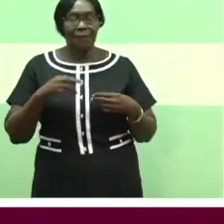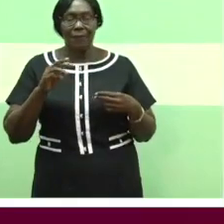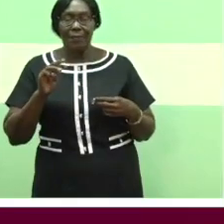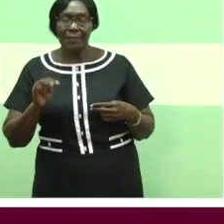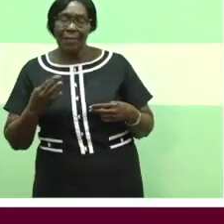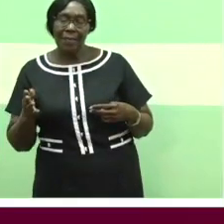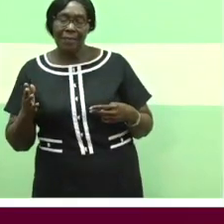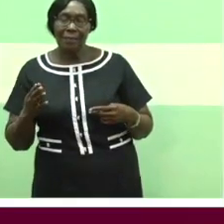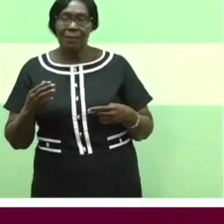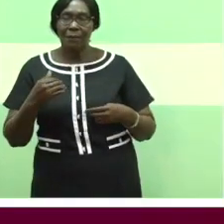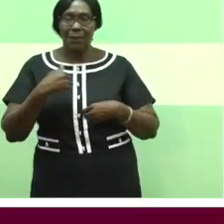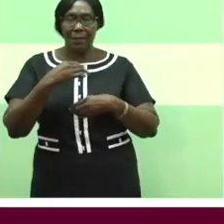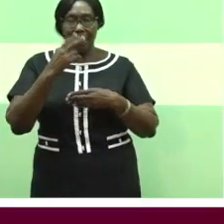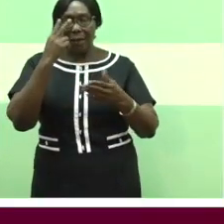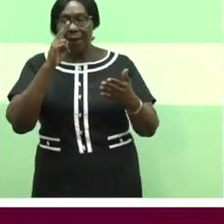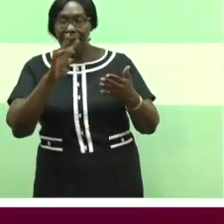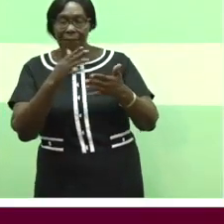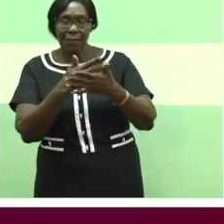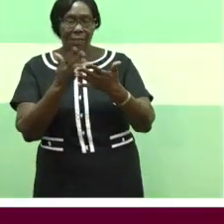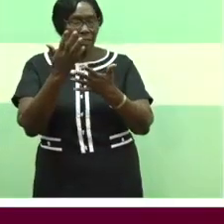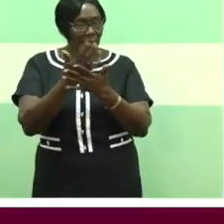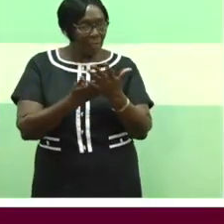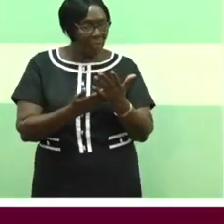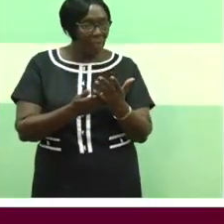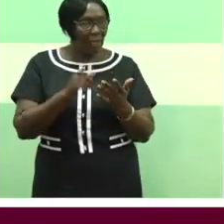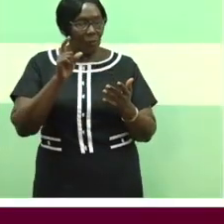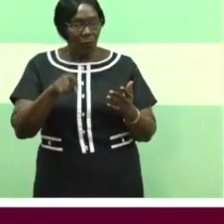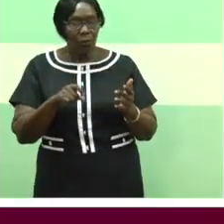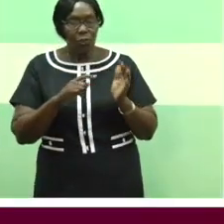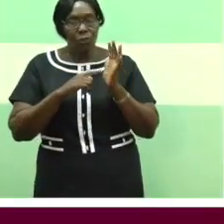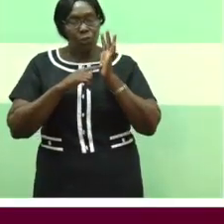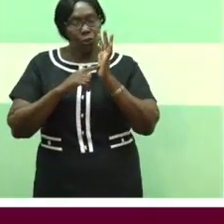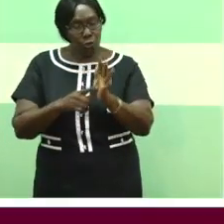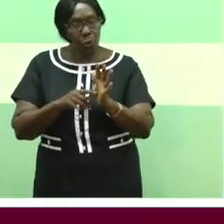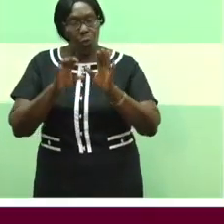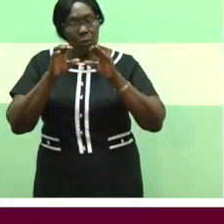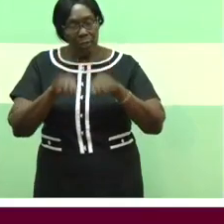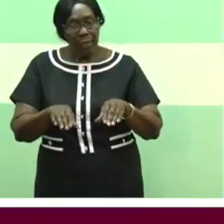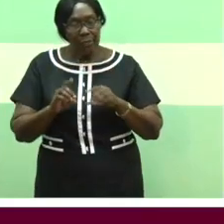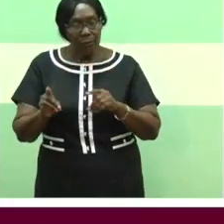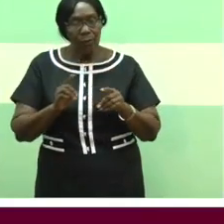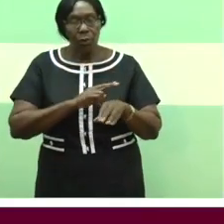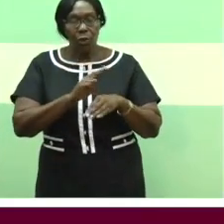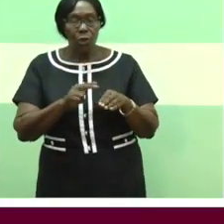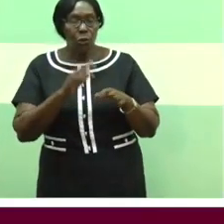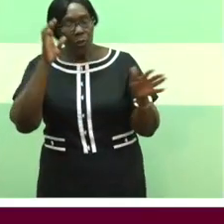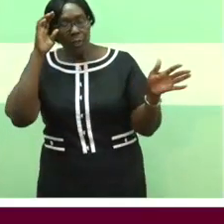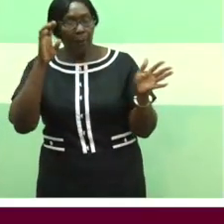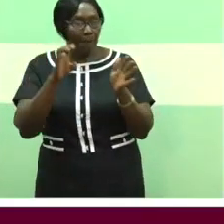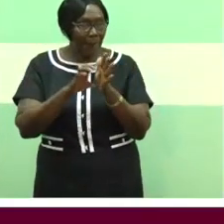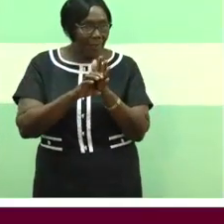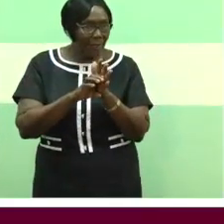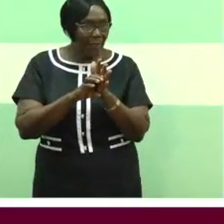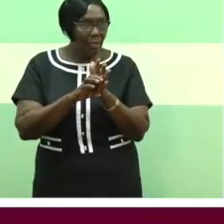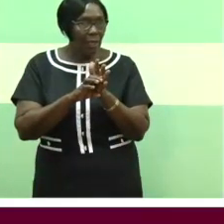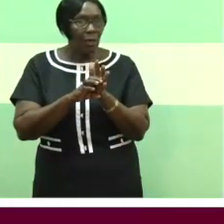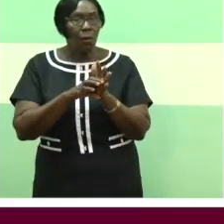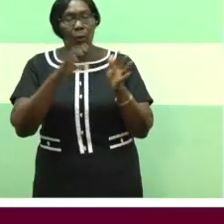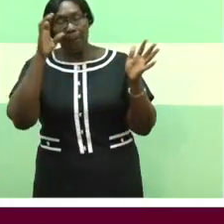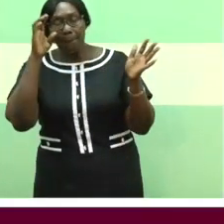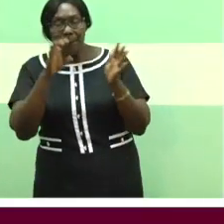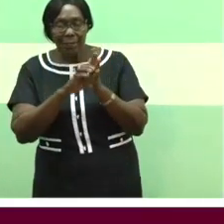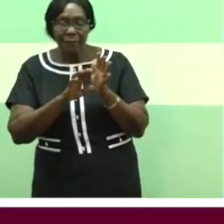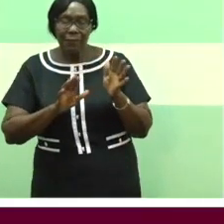a visual schedule like the one just shown. What you can do, you can use your pictures or a photograph